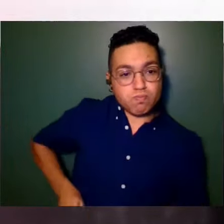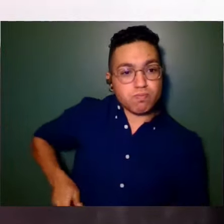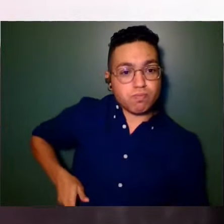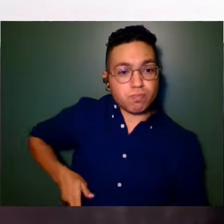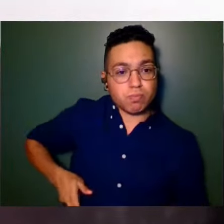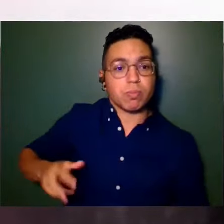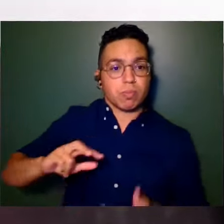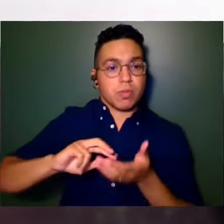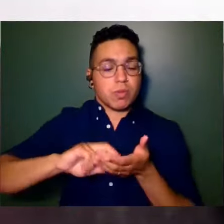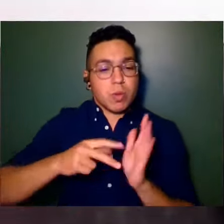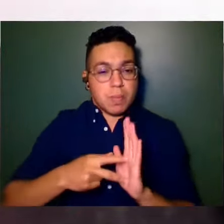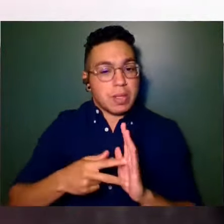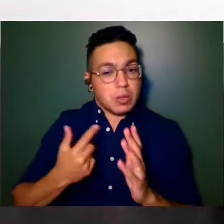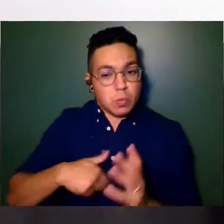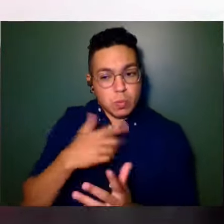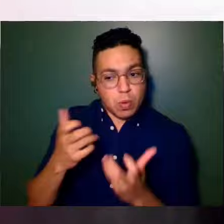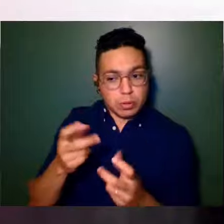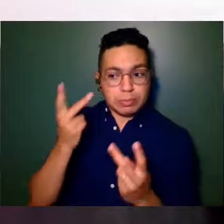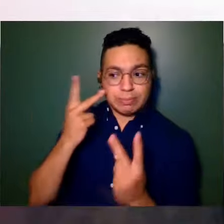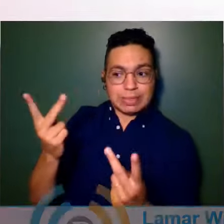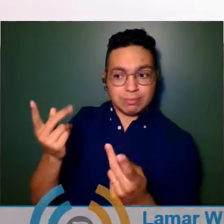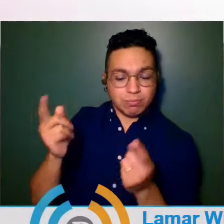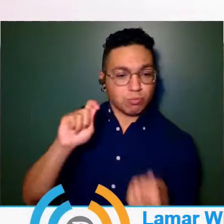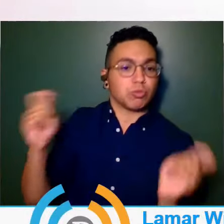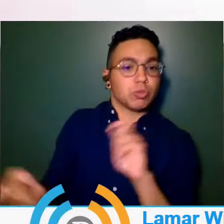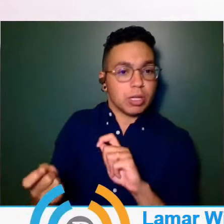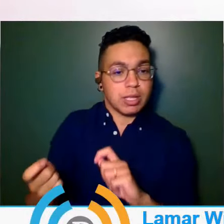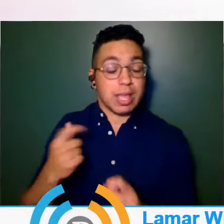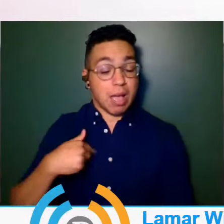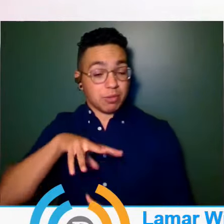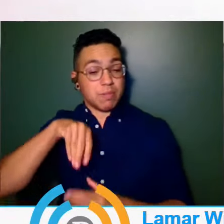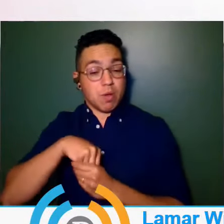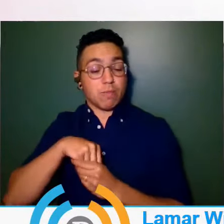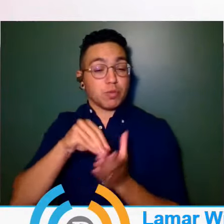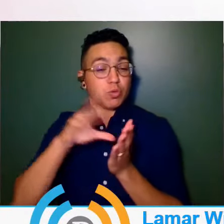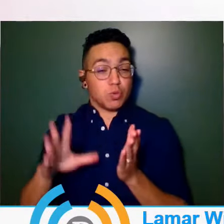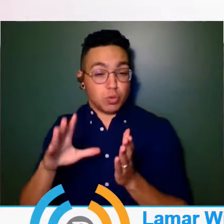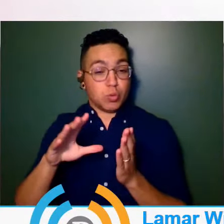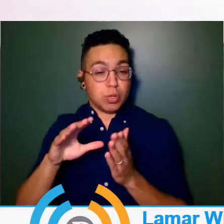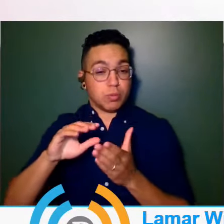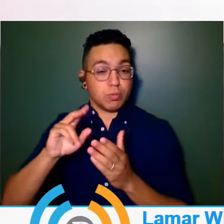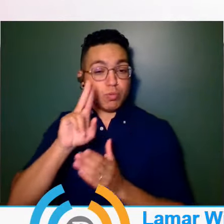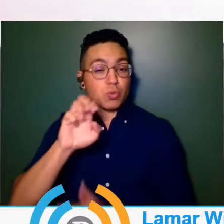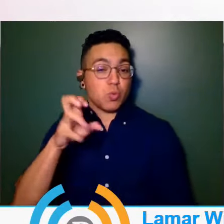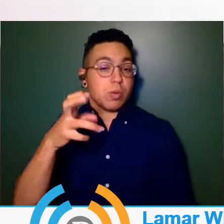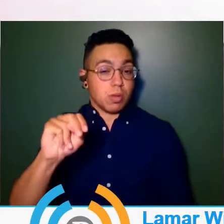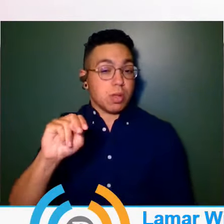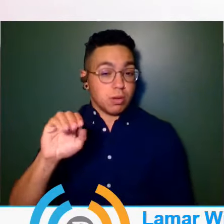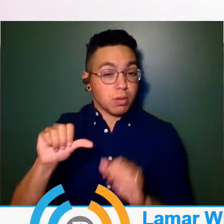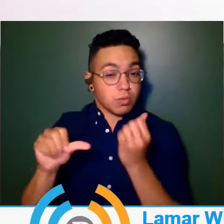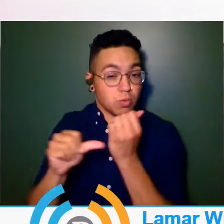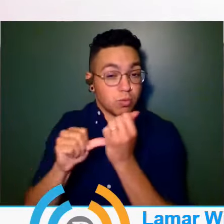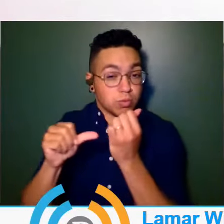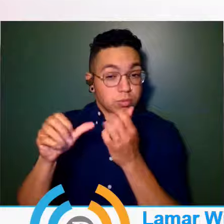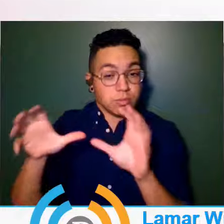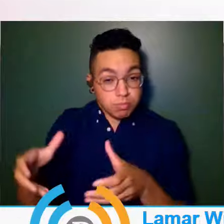part of the Oregon Student Association, one of the things that I worked on was disarmament